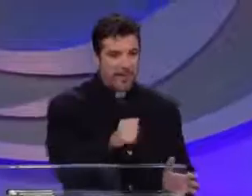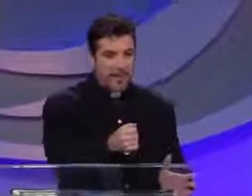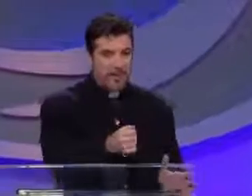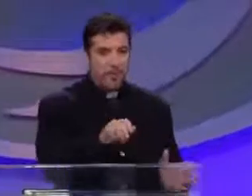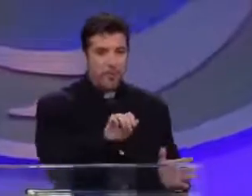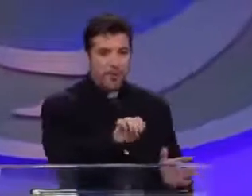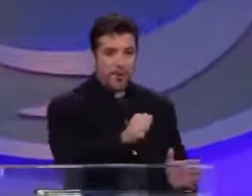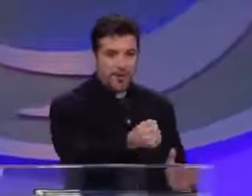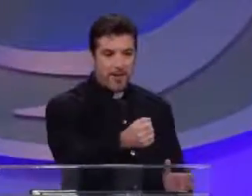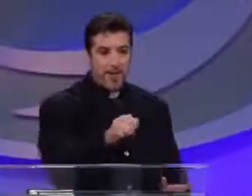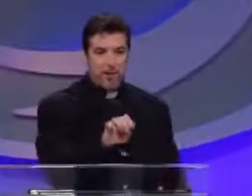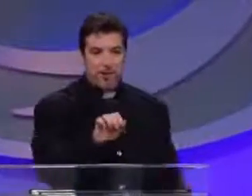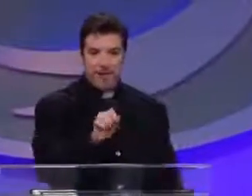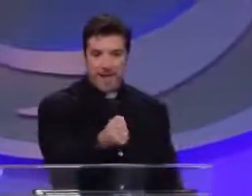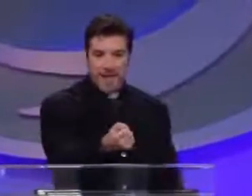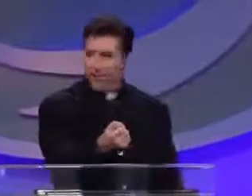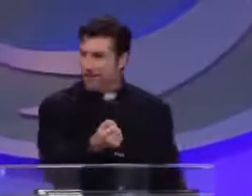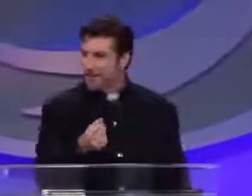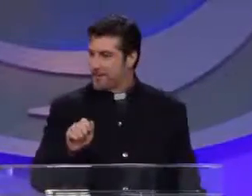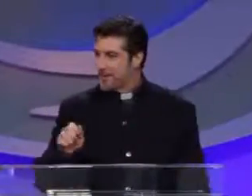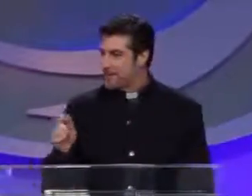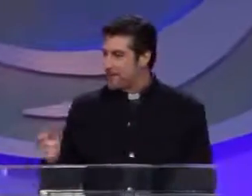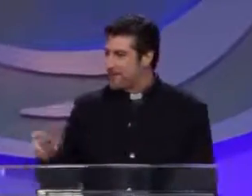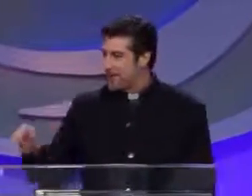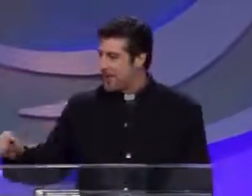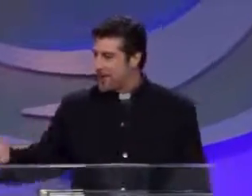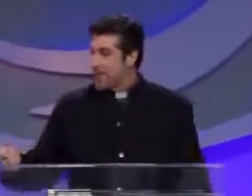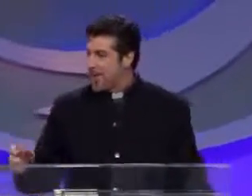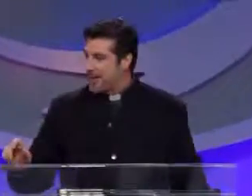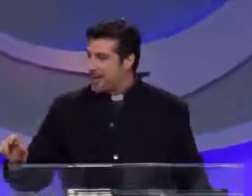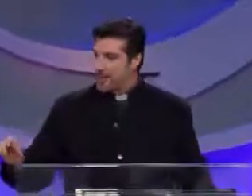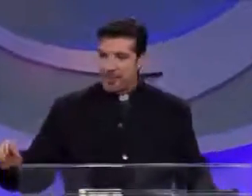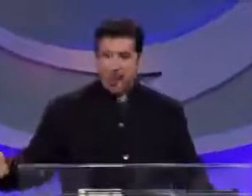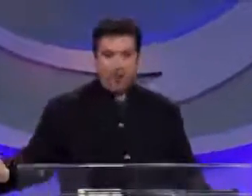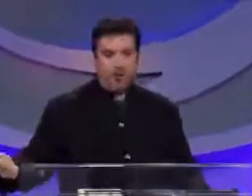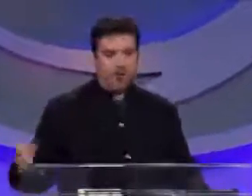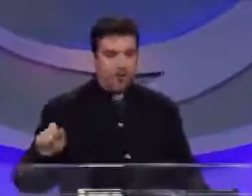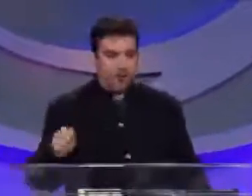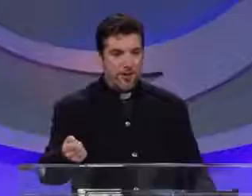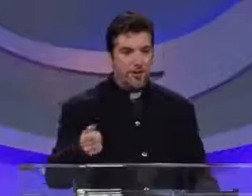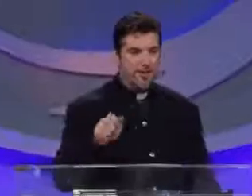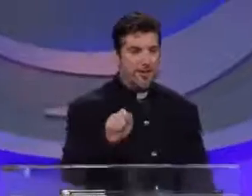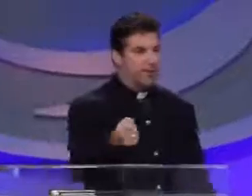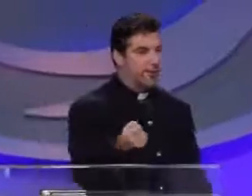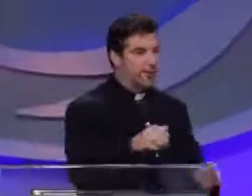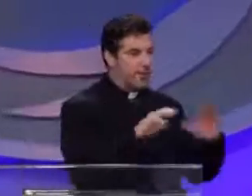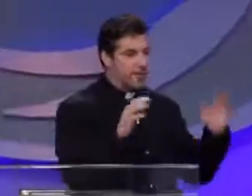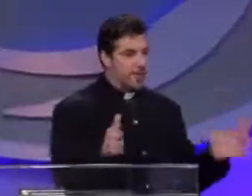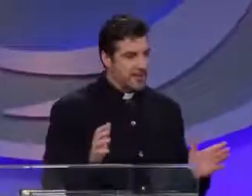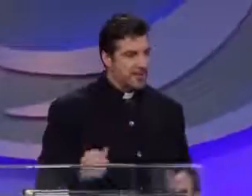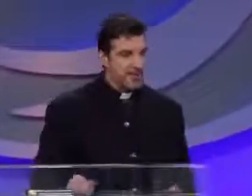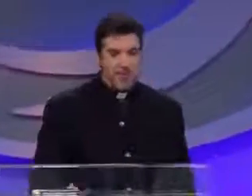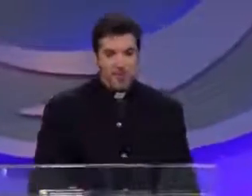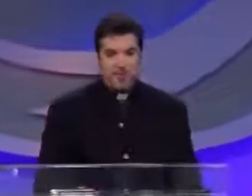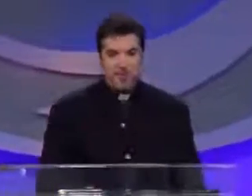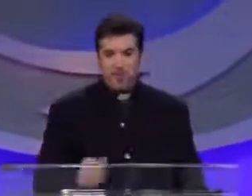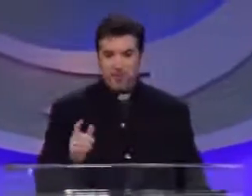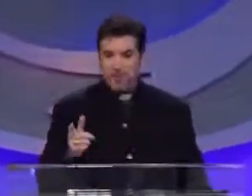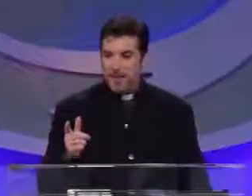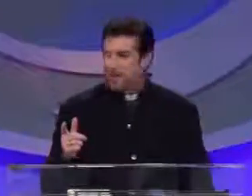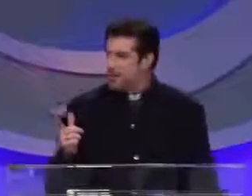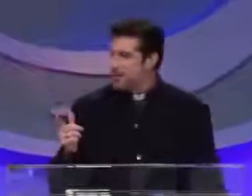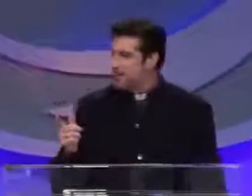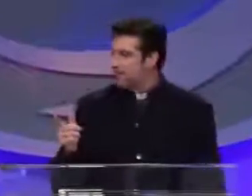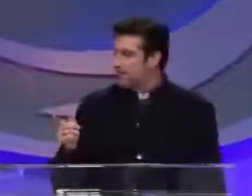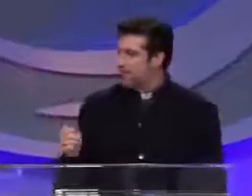means with key, conchiave. That's what it means, with a key. They literally locked the cardinals into the Sistine Chapel